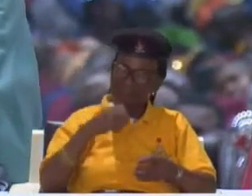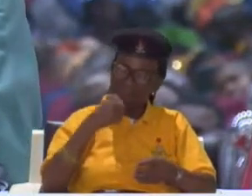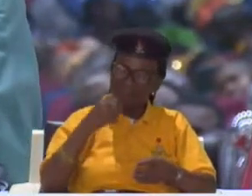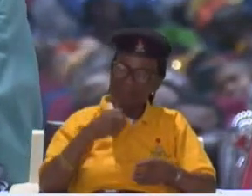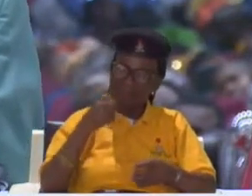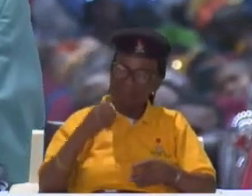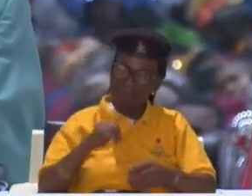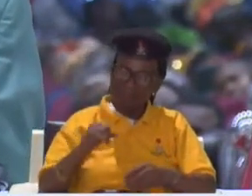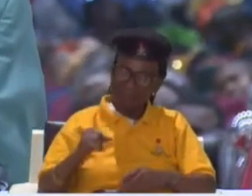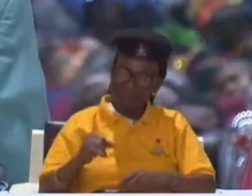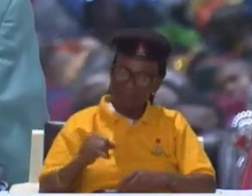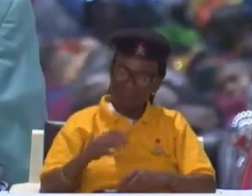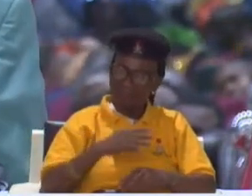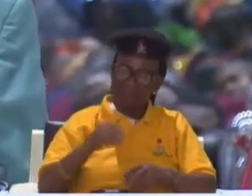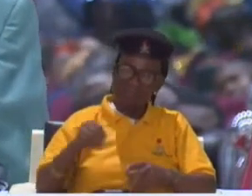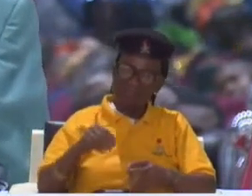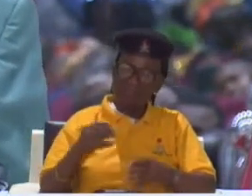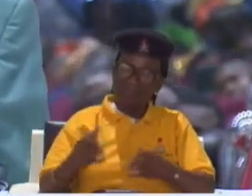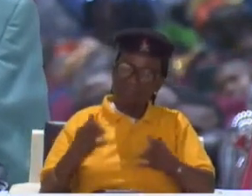things will happen.